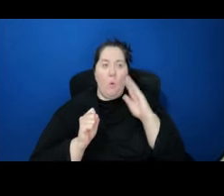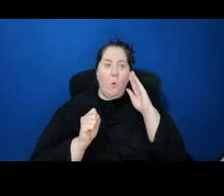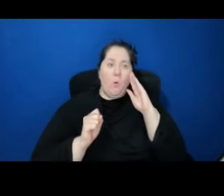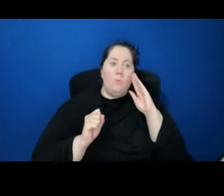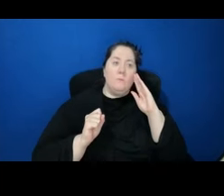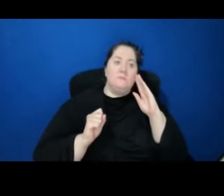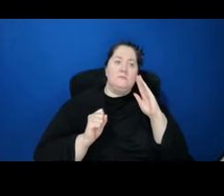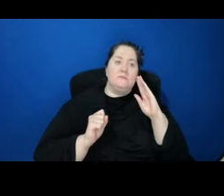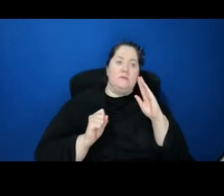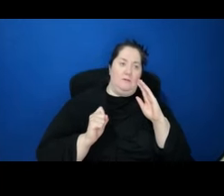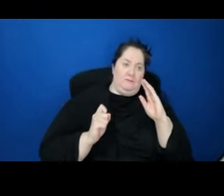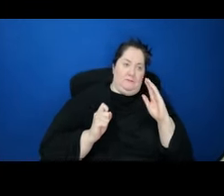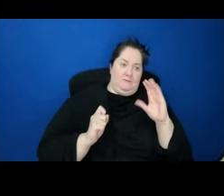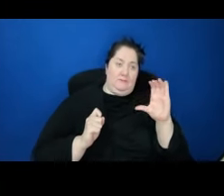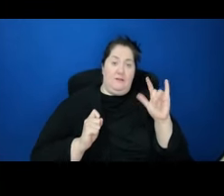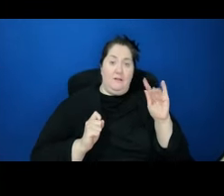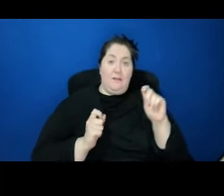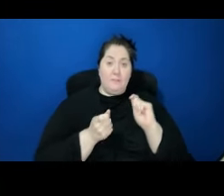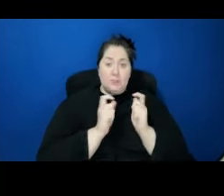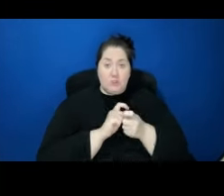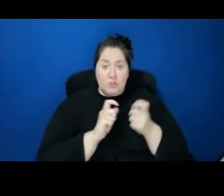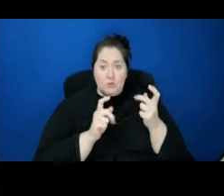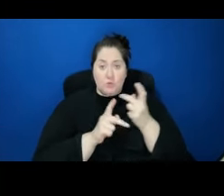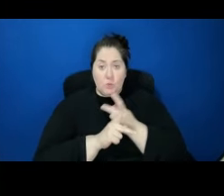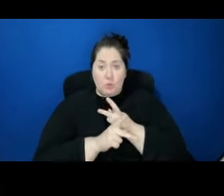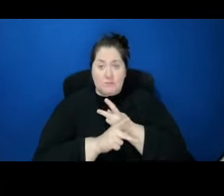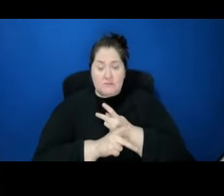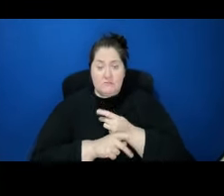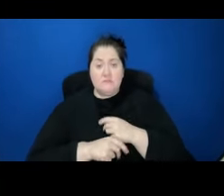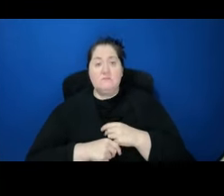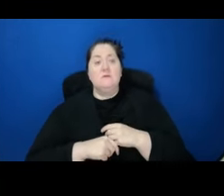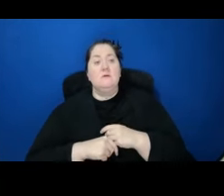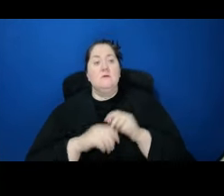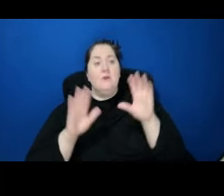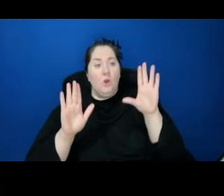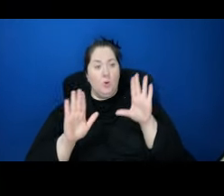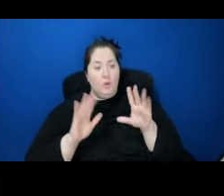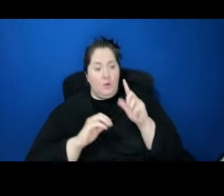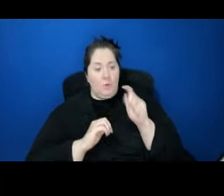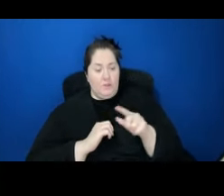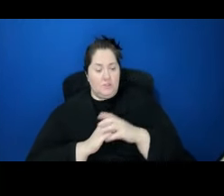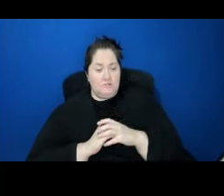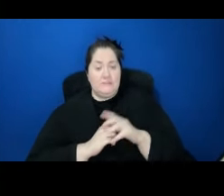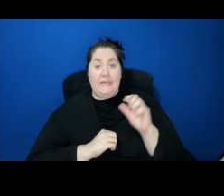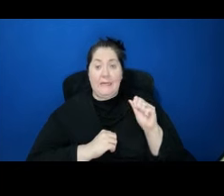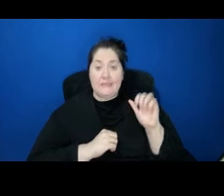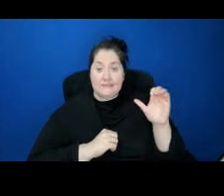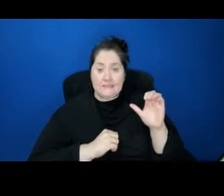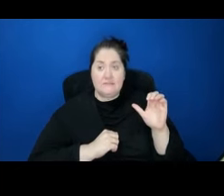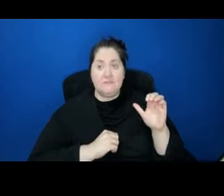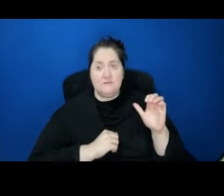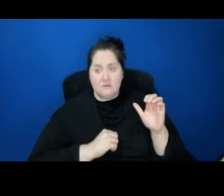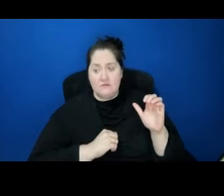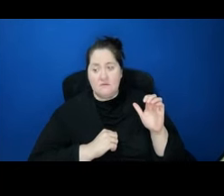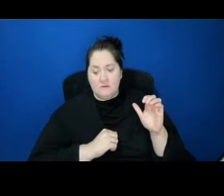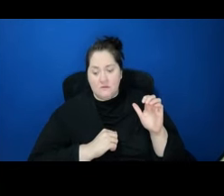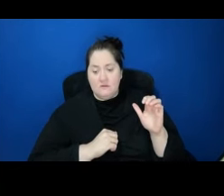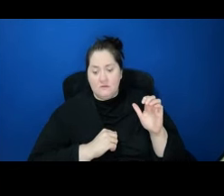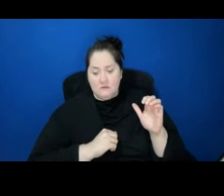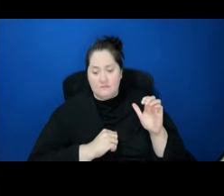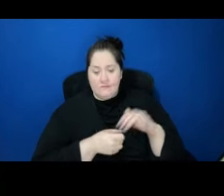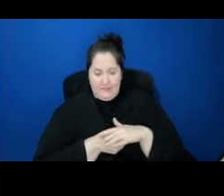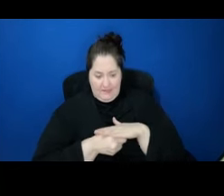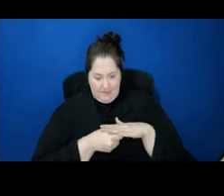change worsens? Yeah, that's a great question. Well, of course, air conditioning and